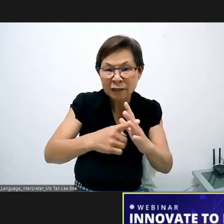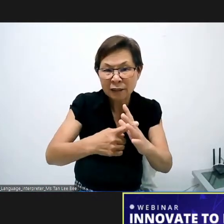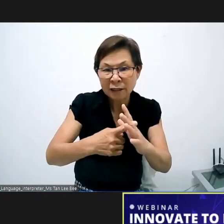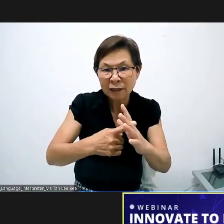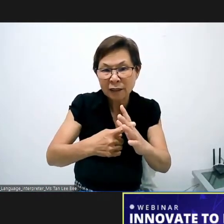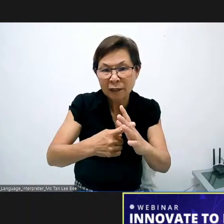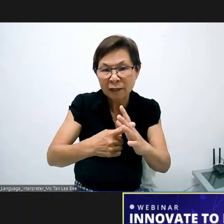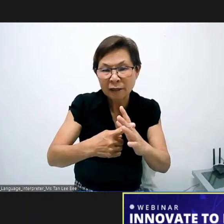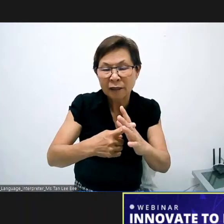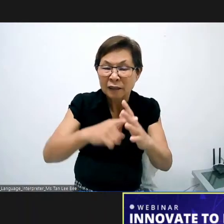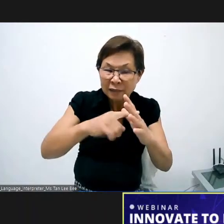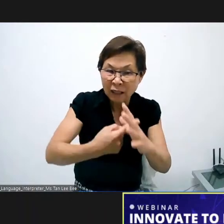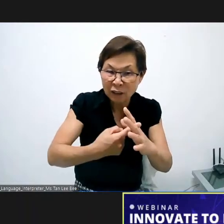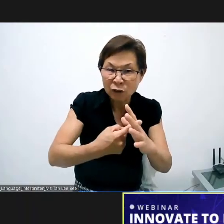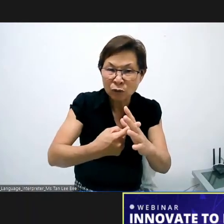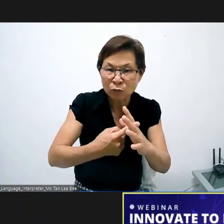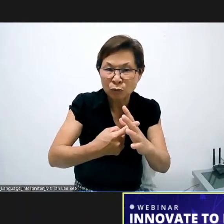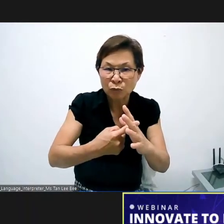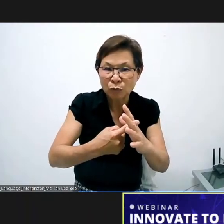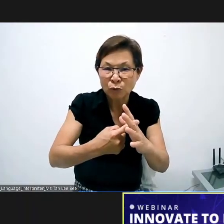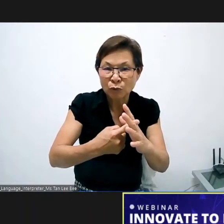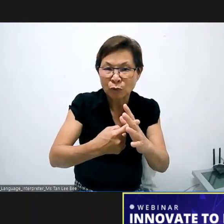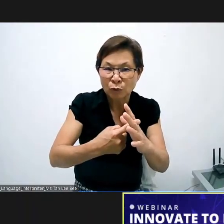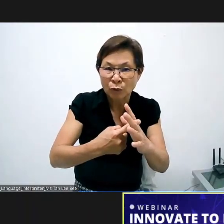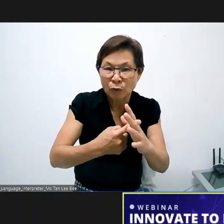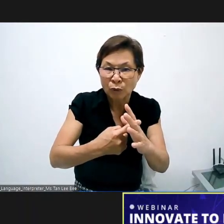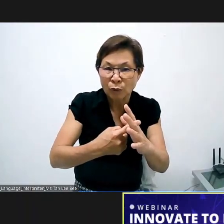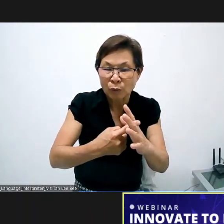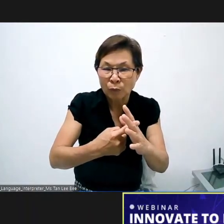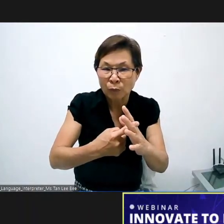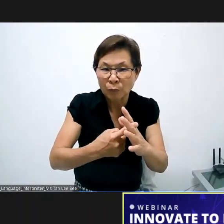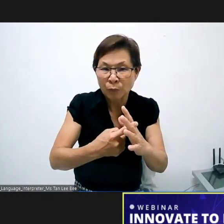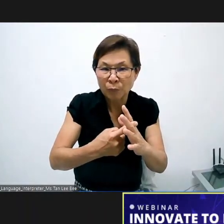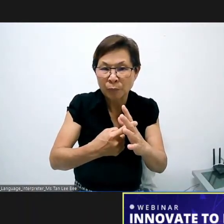to develop their interest, they get very